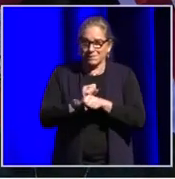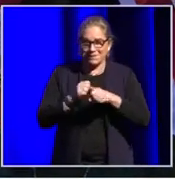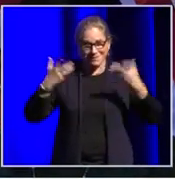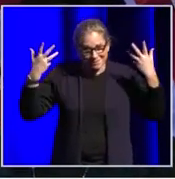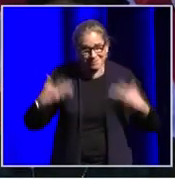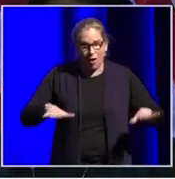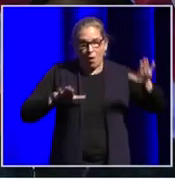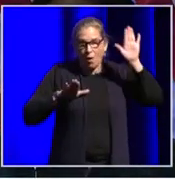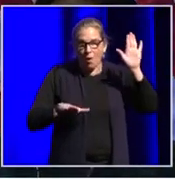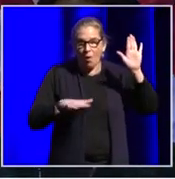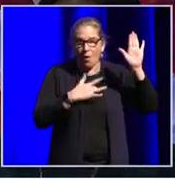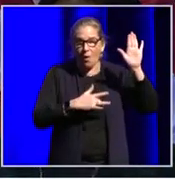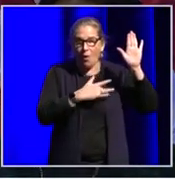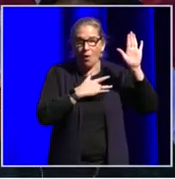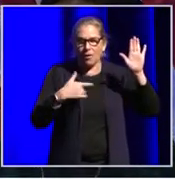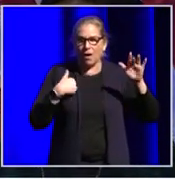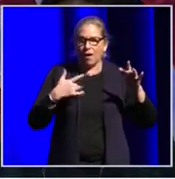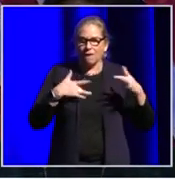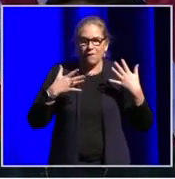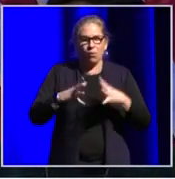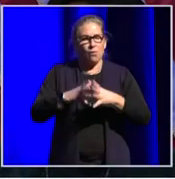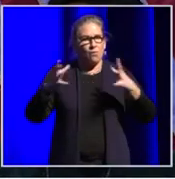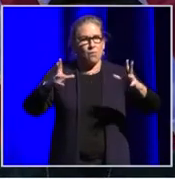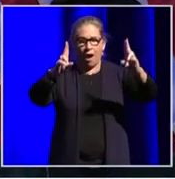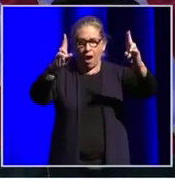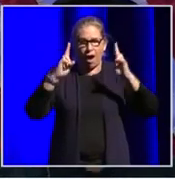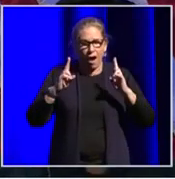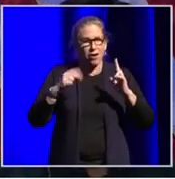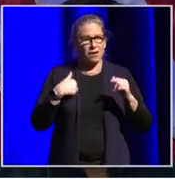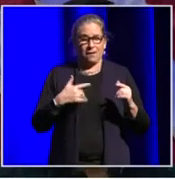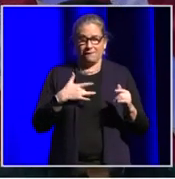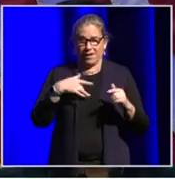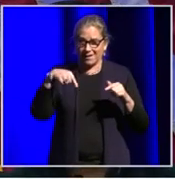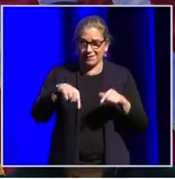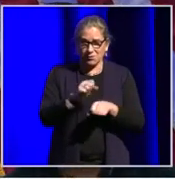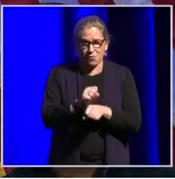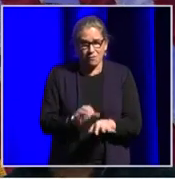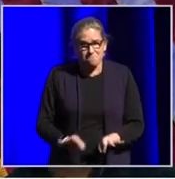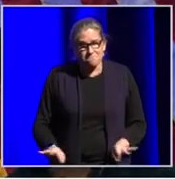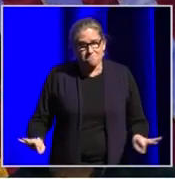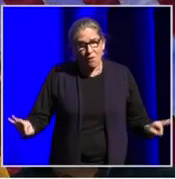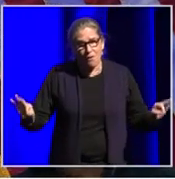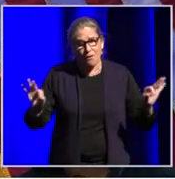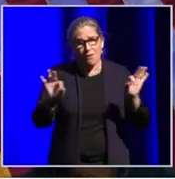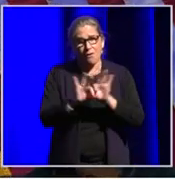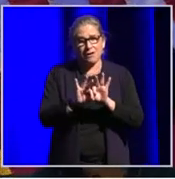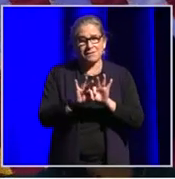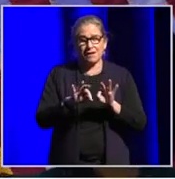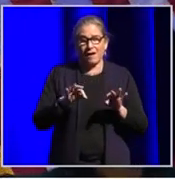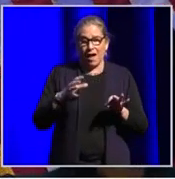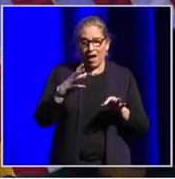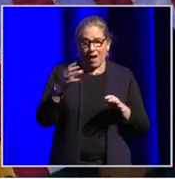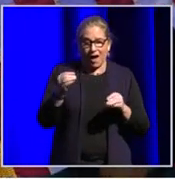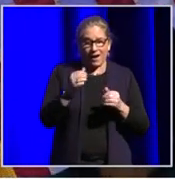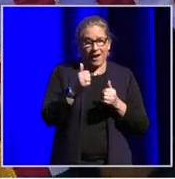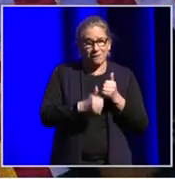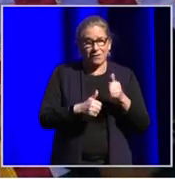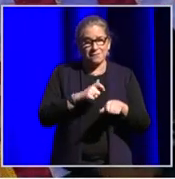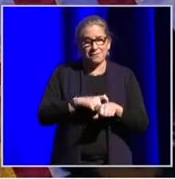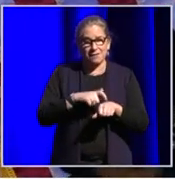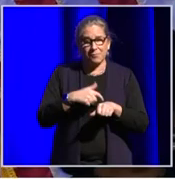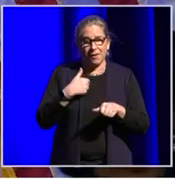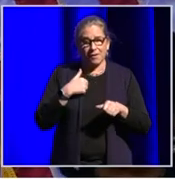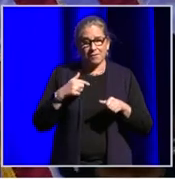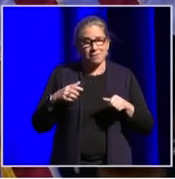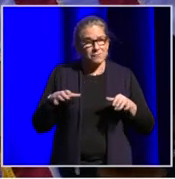this important work. It may be that every period feels particularly daunting, but this one certainly does, with the